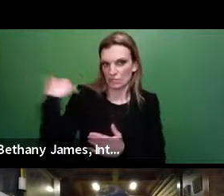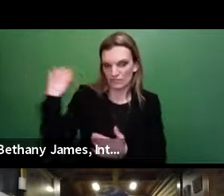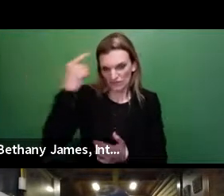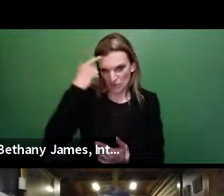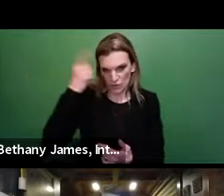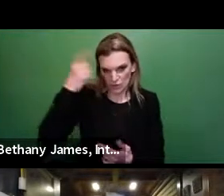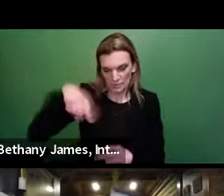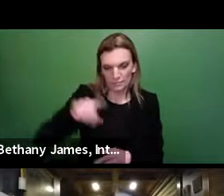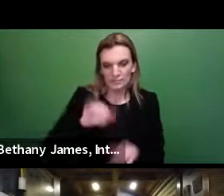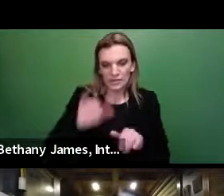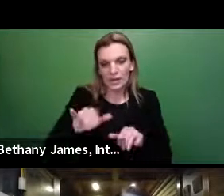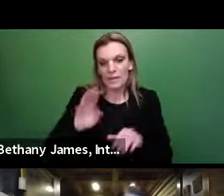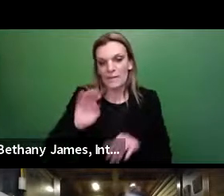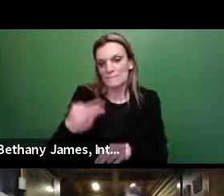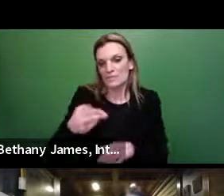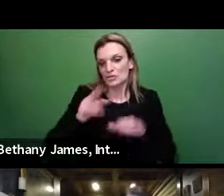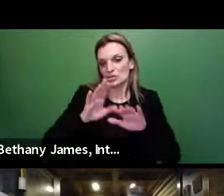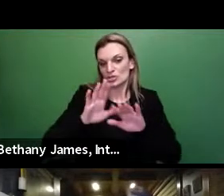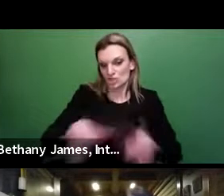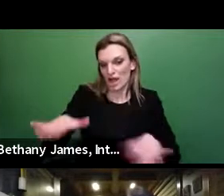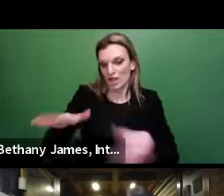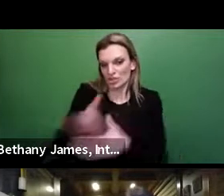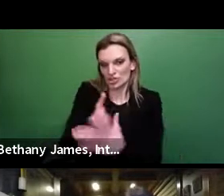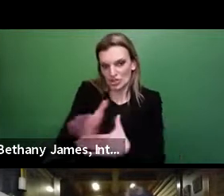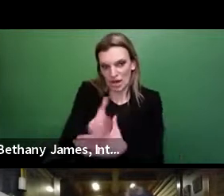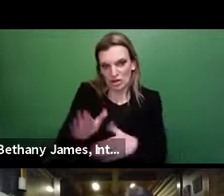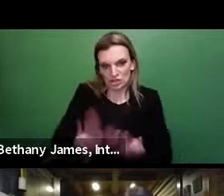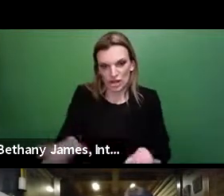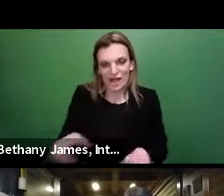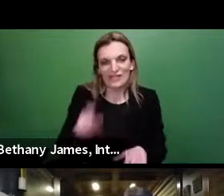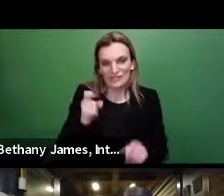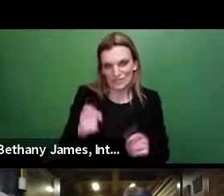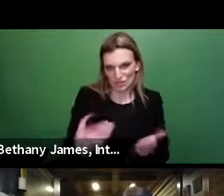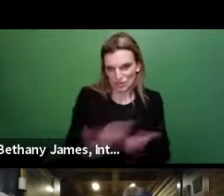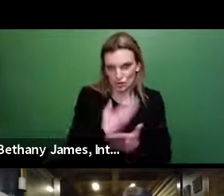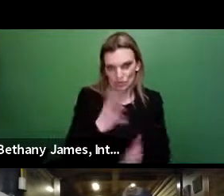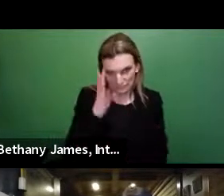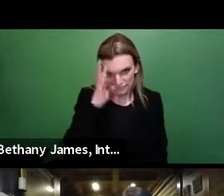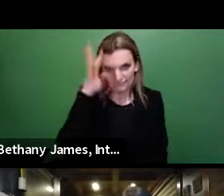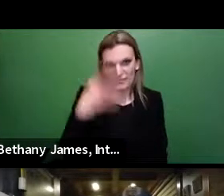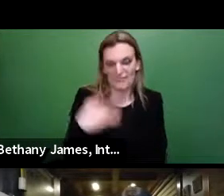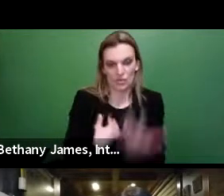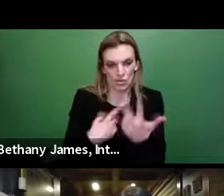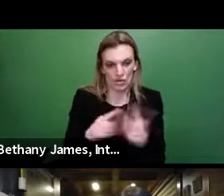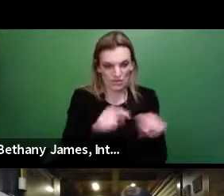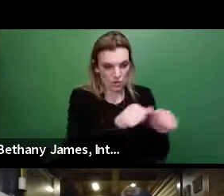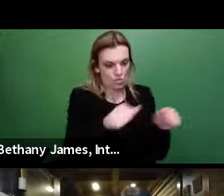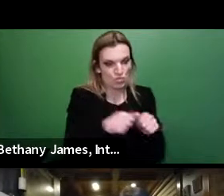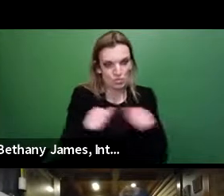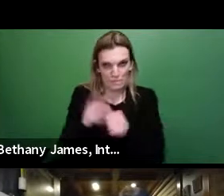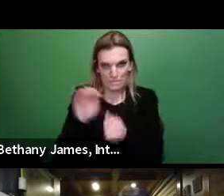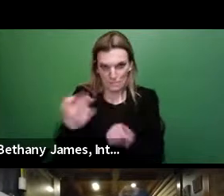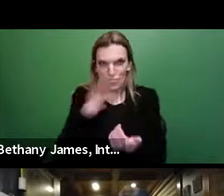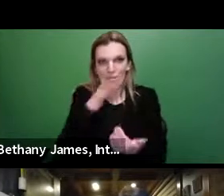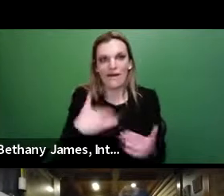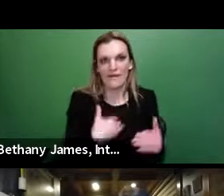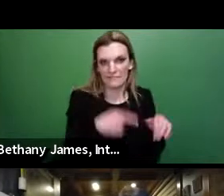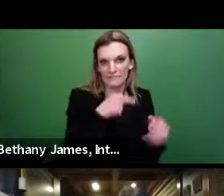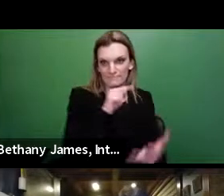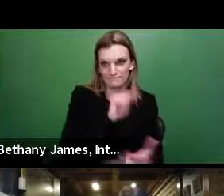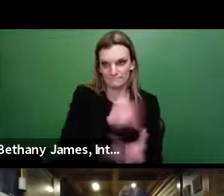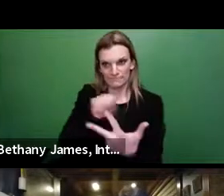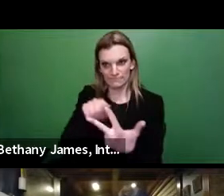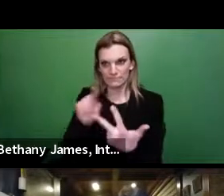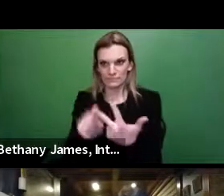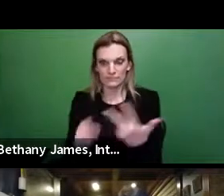TriShare Childcare Program is a pilot project that will take place in three regions in the state of Michigan, where we'll have a